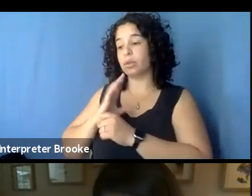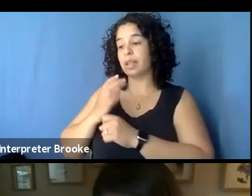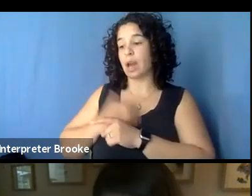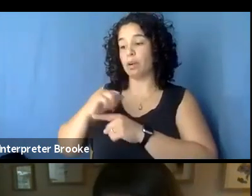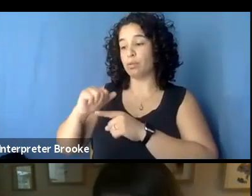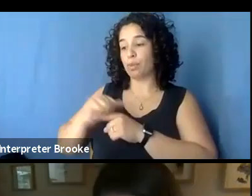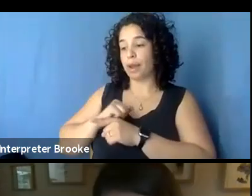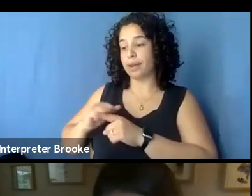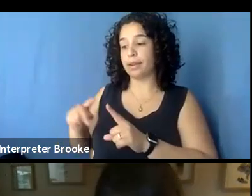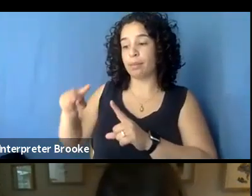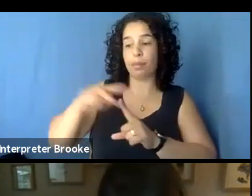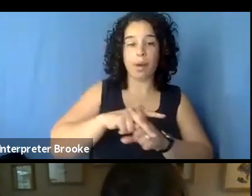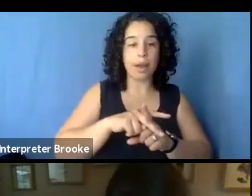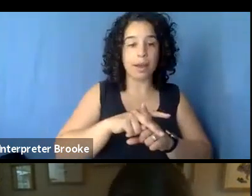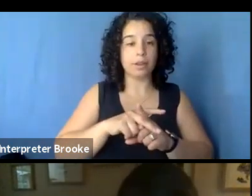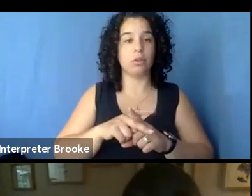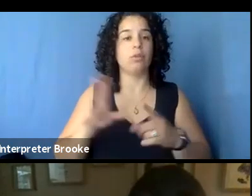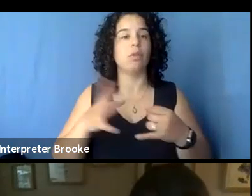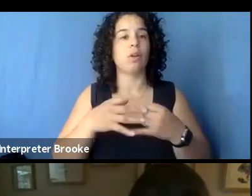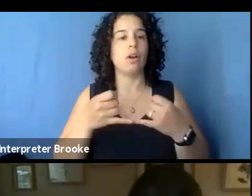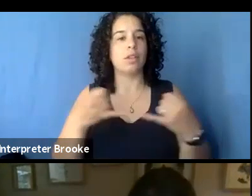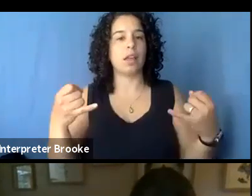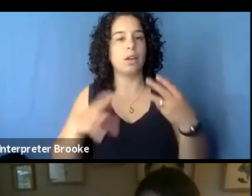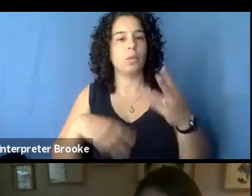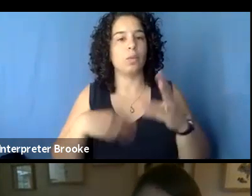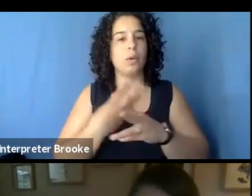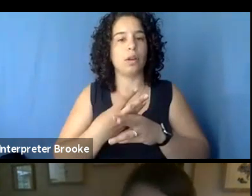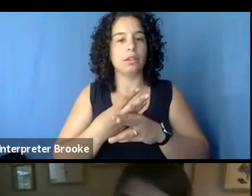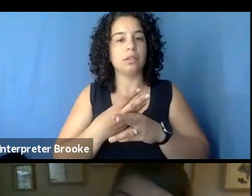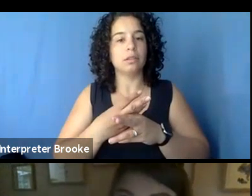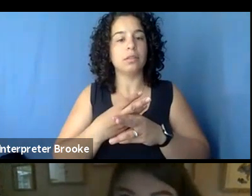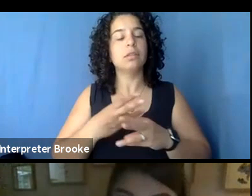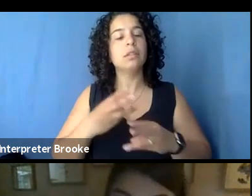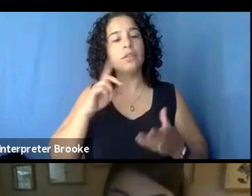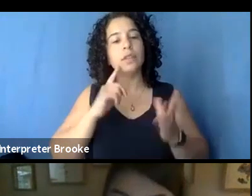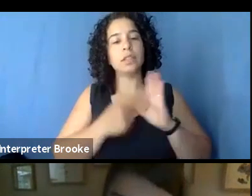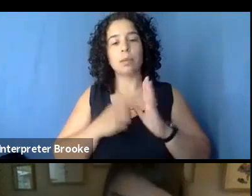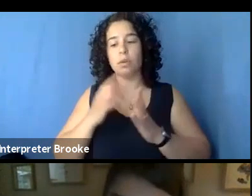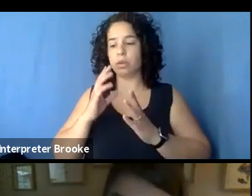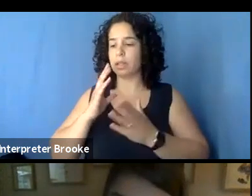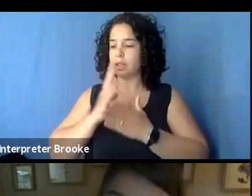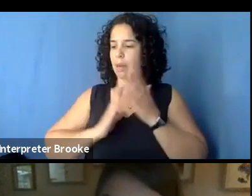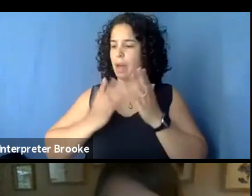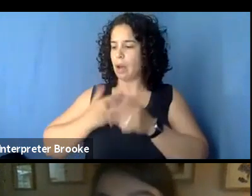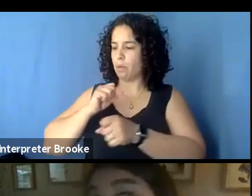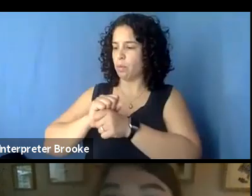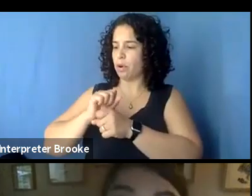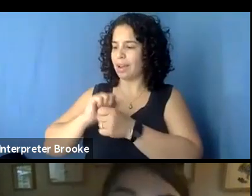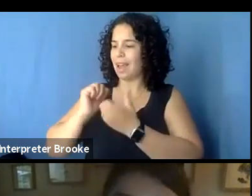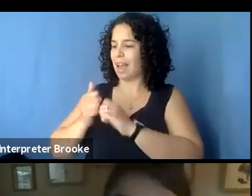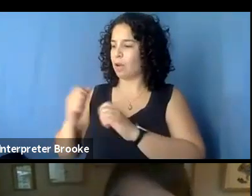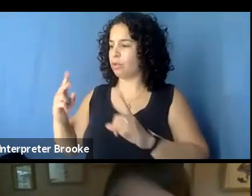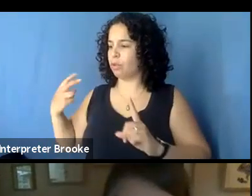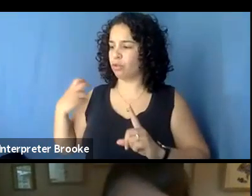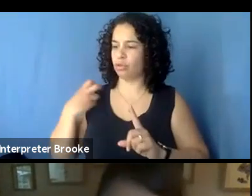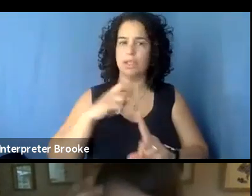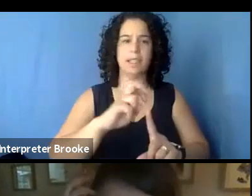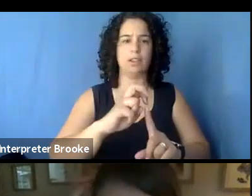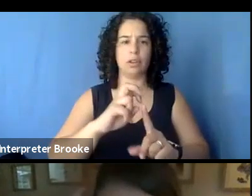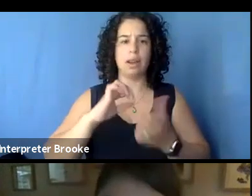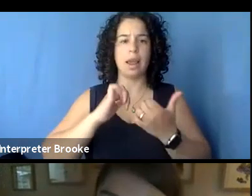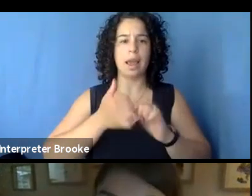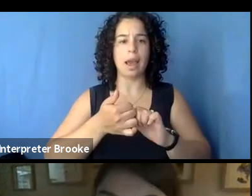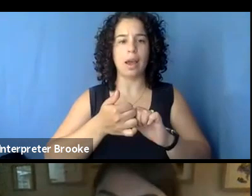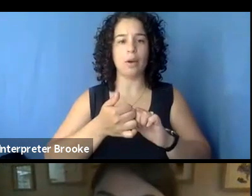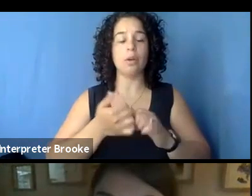ultimately I think this whole series is about, well, how do we do some of our work in the virtual realm? So I am, again,